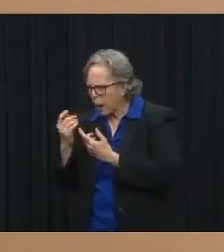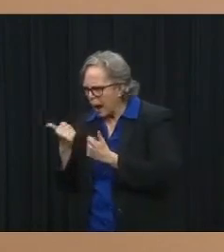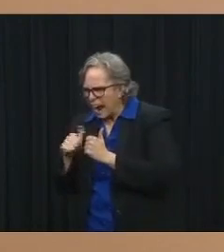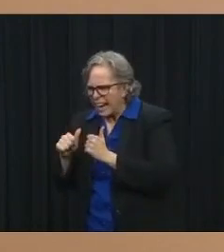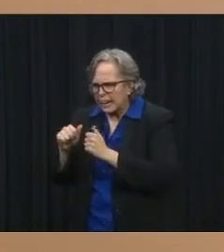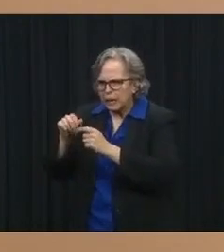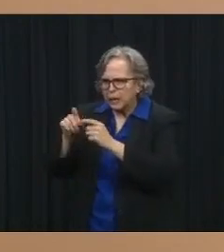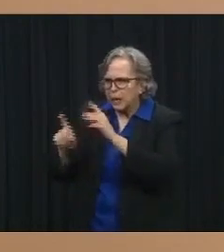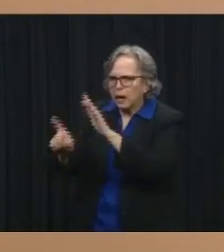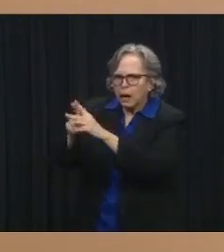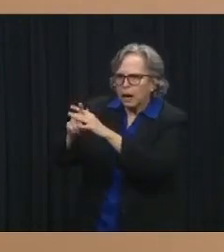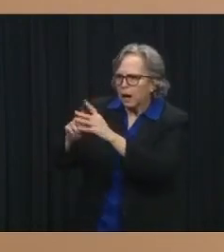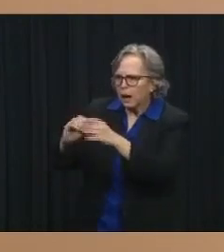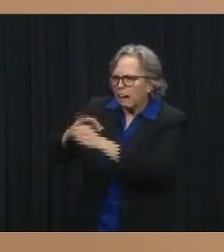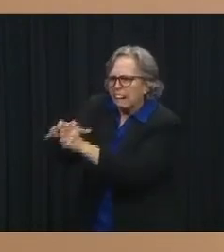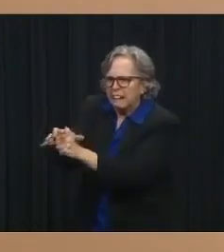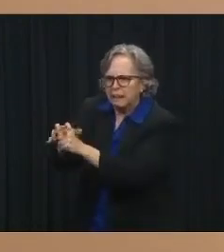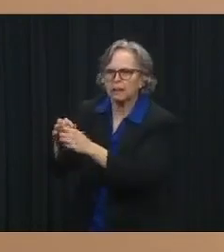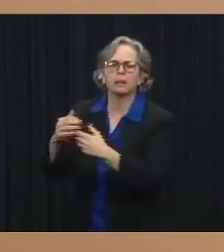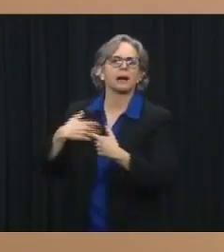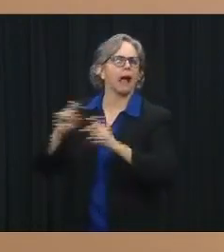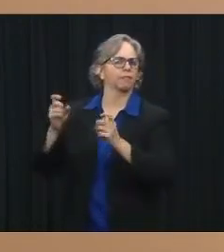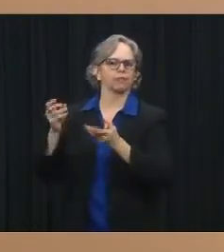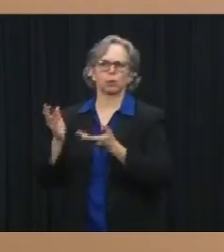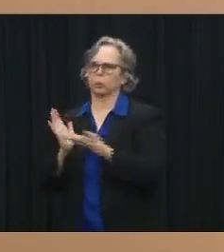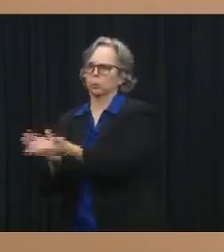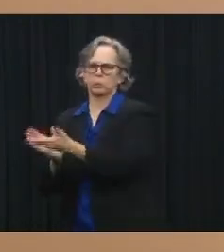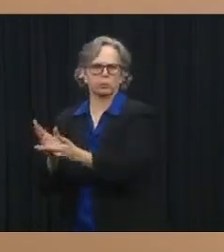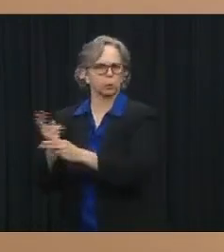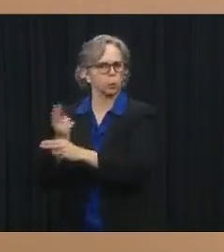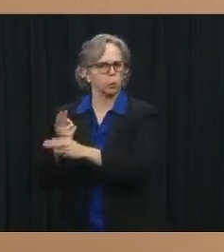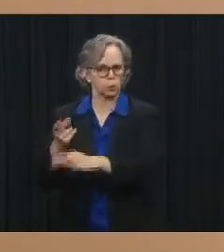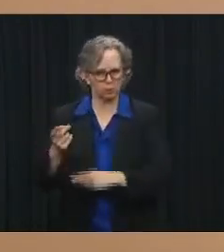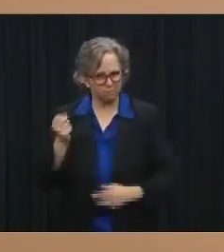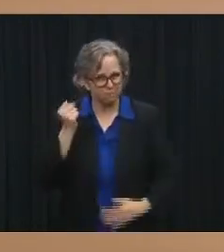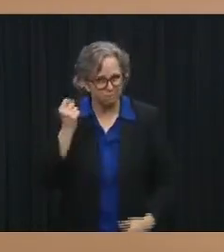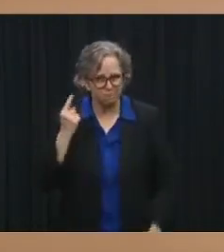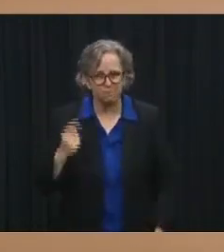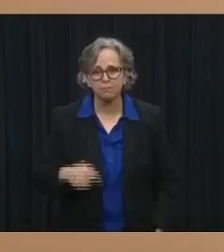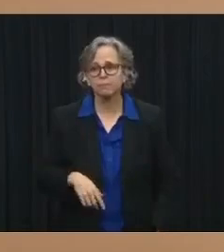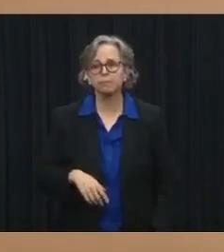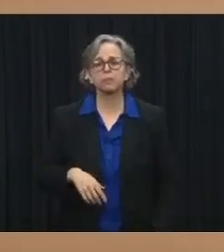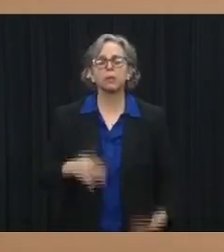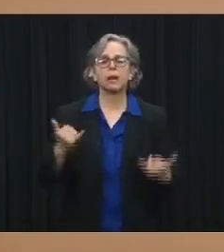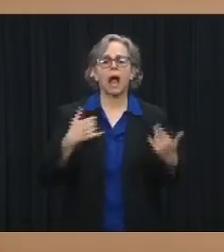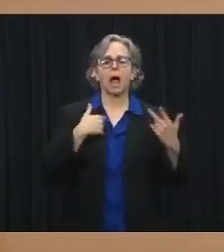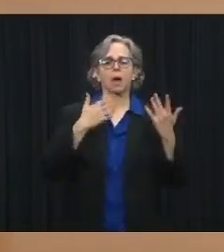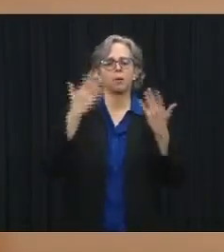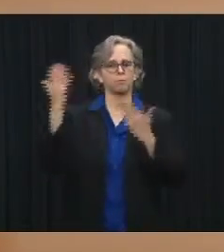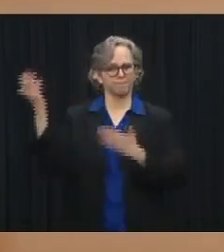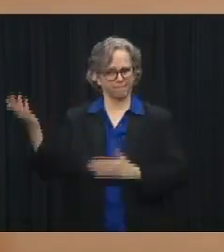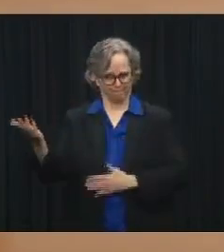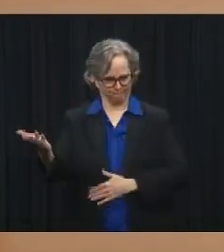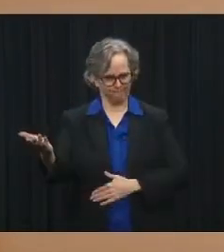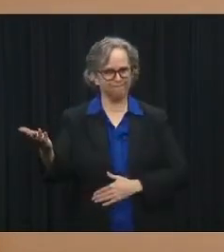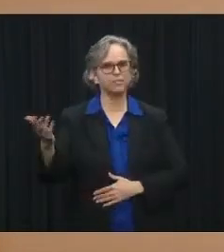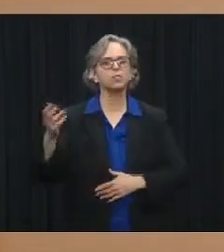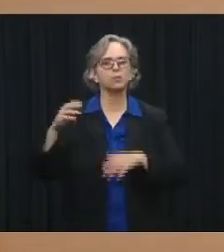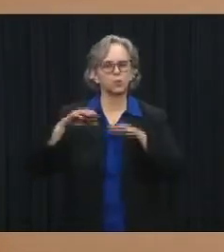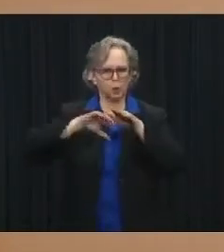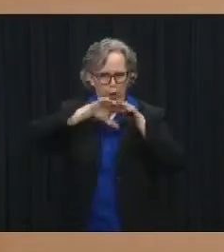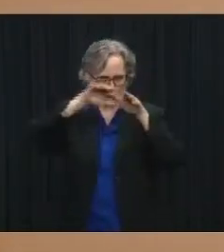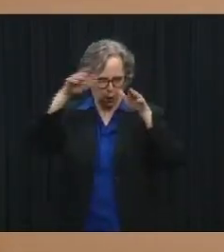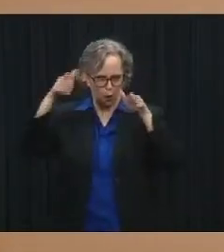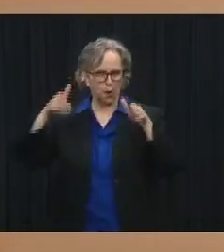this, folks, and it's so important, and I'll go back to our curve. We are clearly moving up